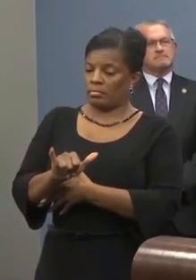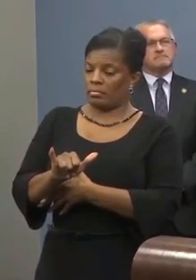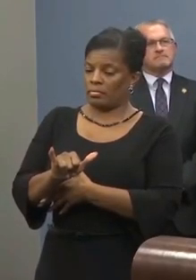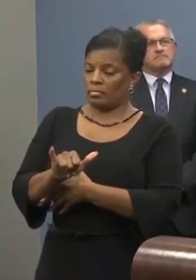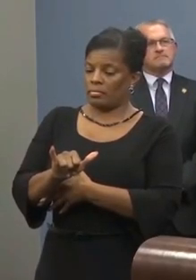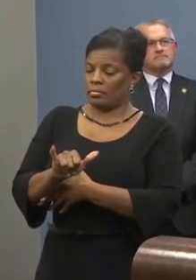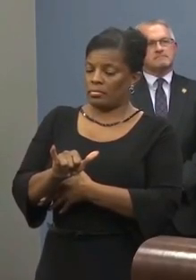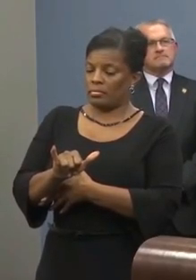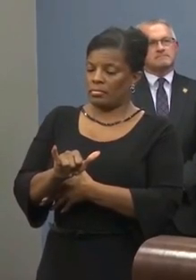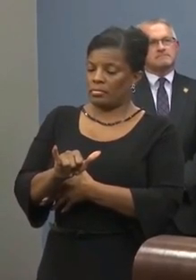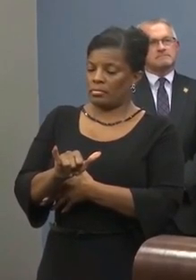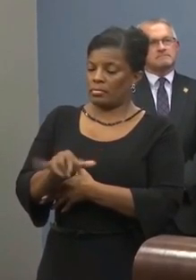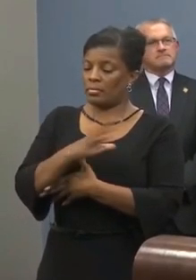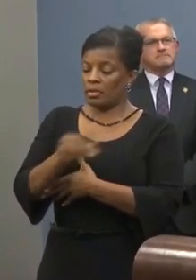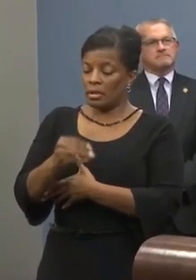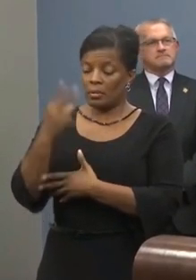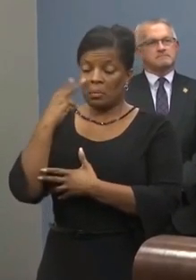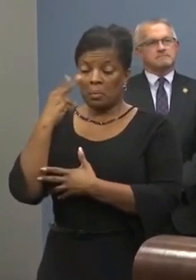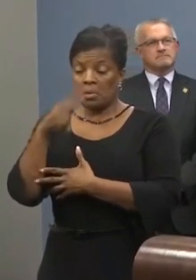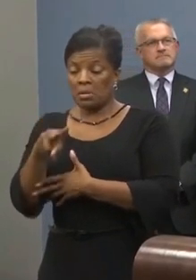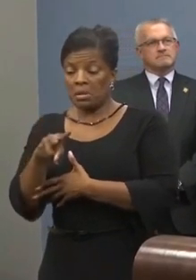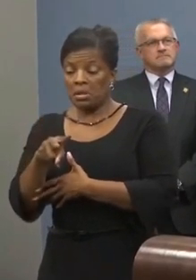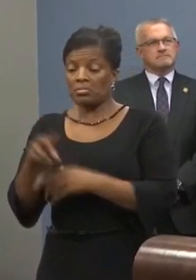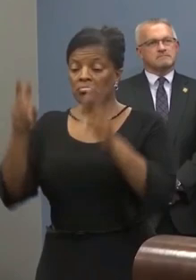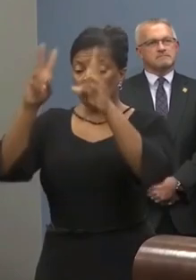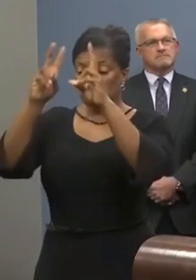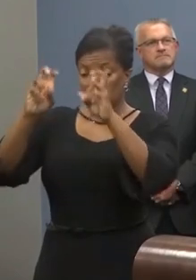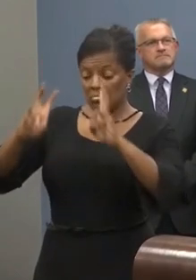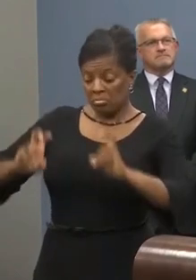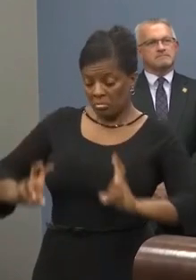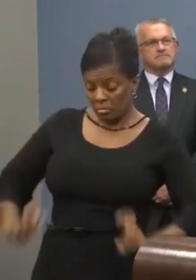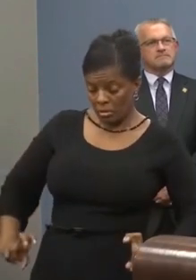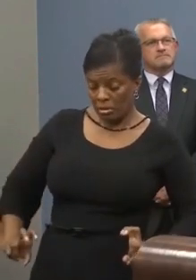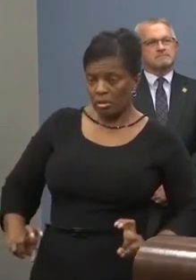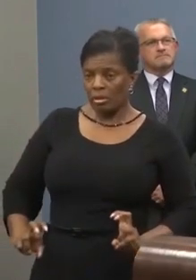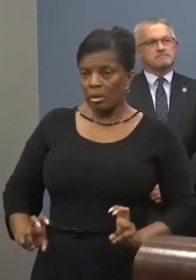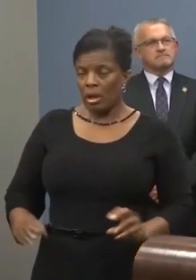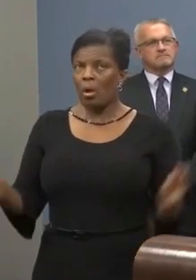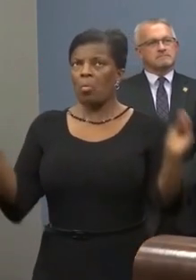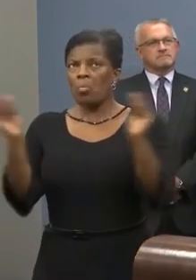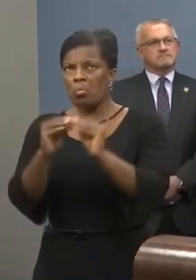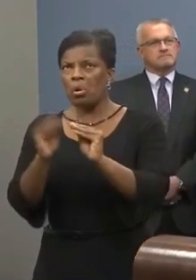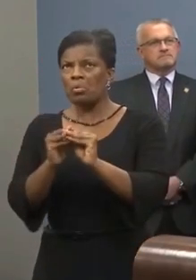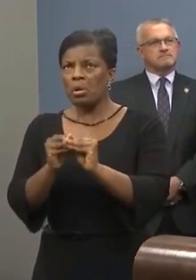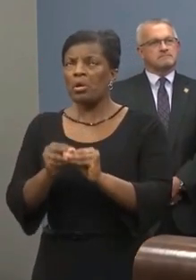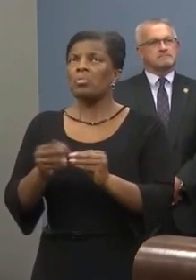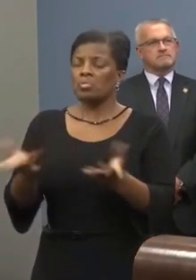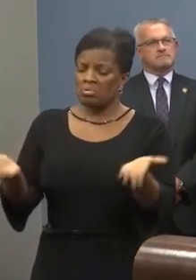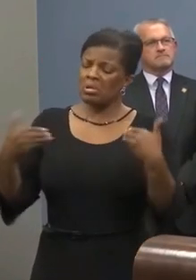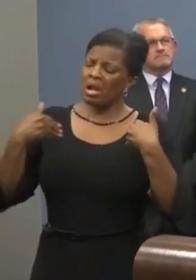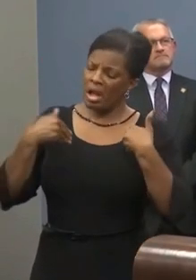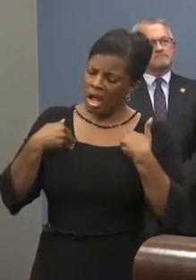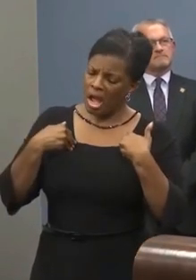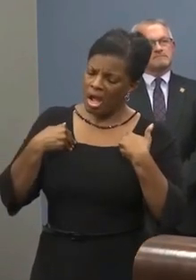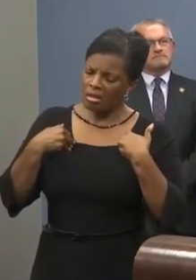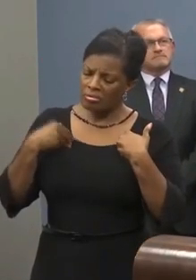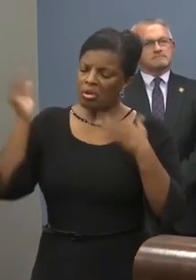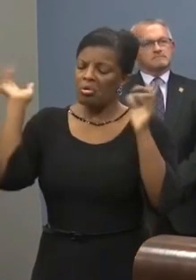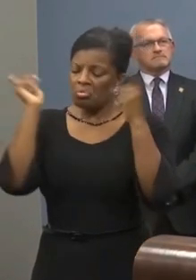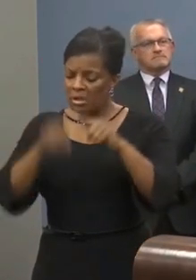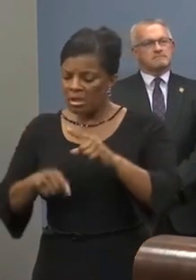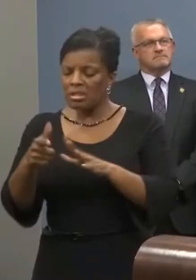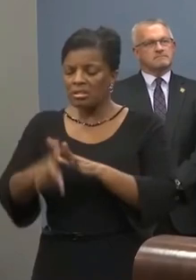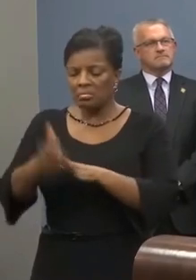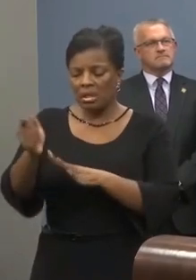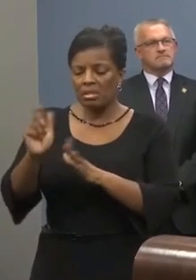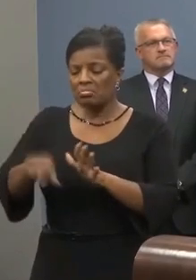and when we looked at his description, it gave us a little more than what we've ever really had. We've run down some guns